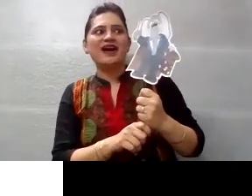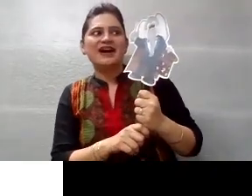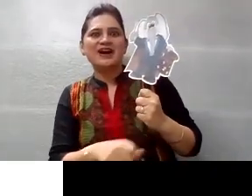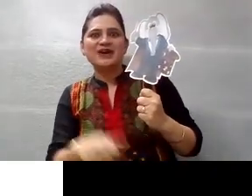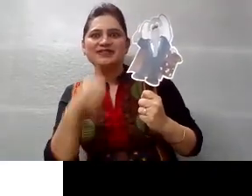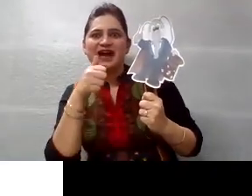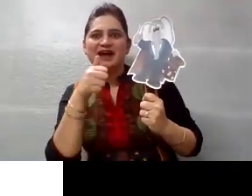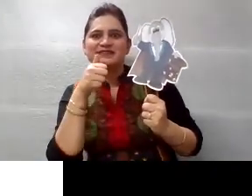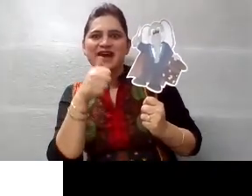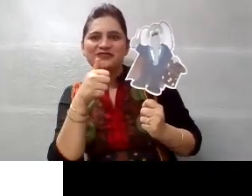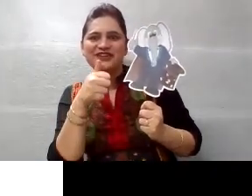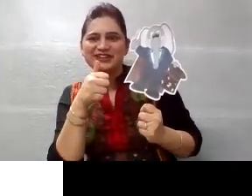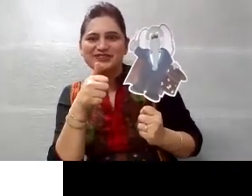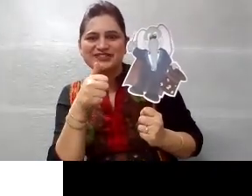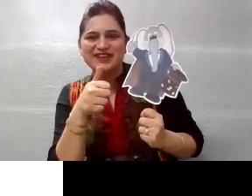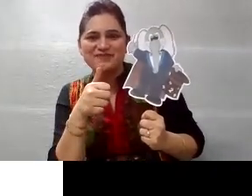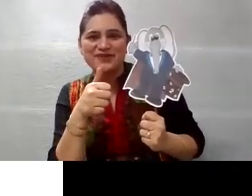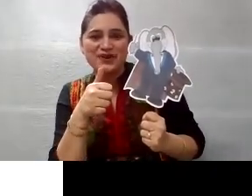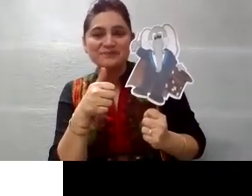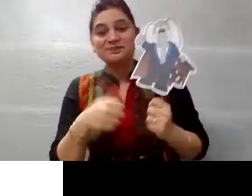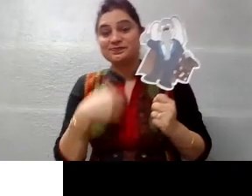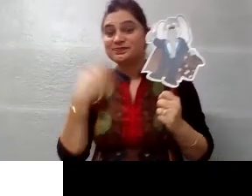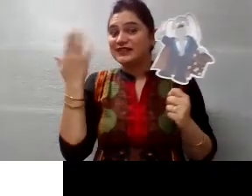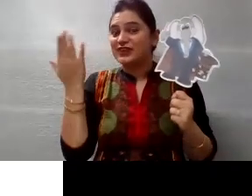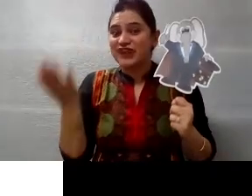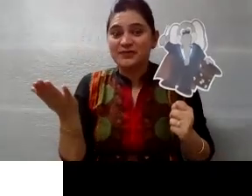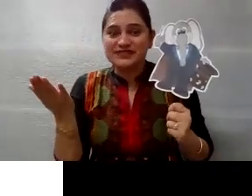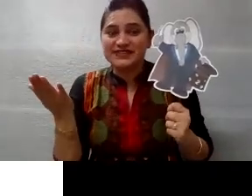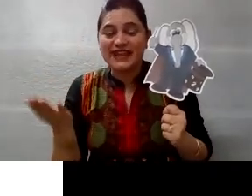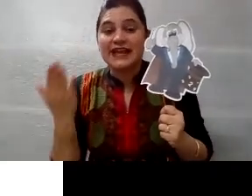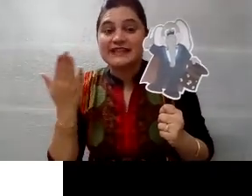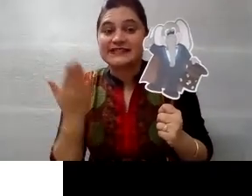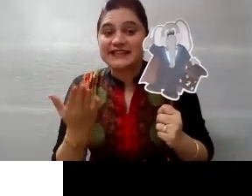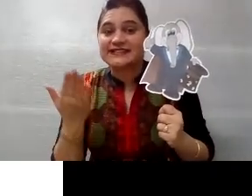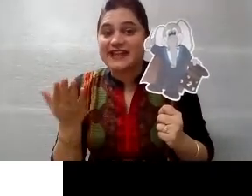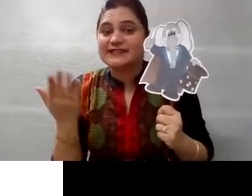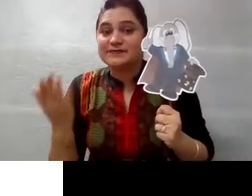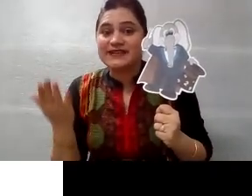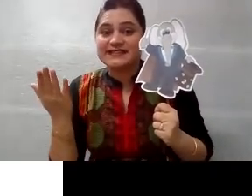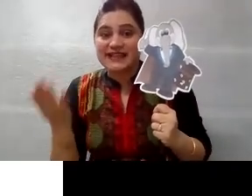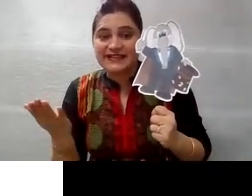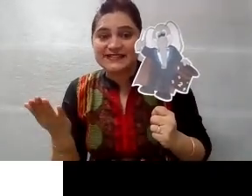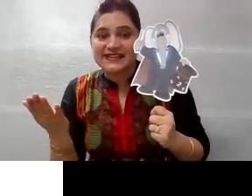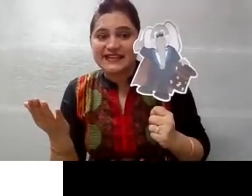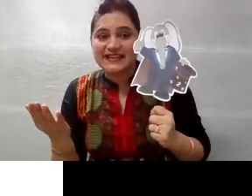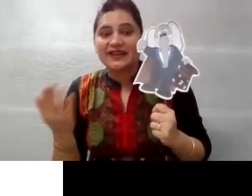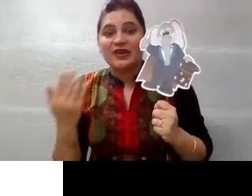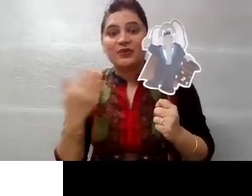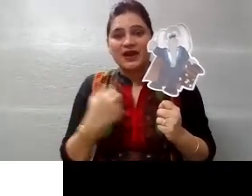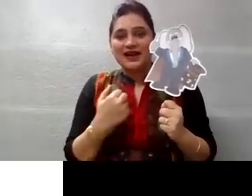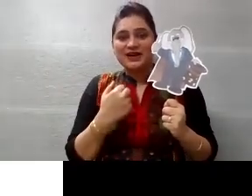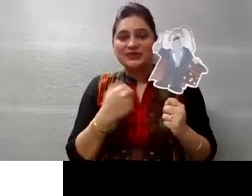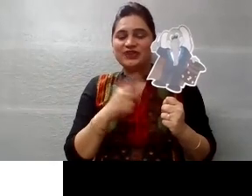Oh wow, thumbs up for you Jumbo. Now Jumbo said six tens makes 60.